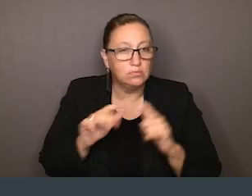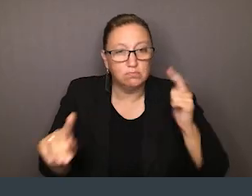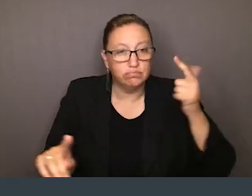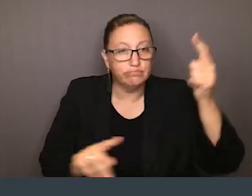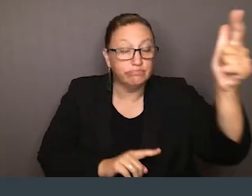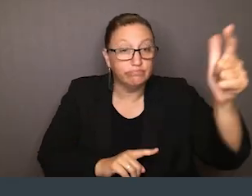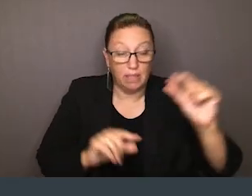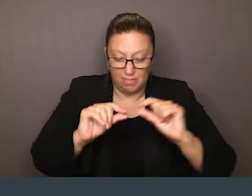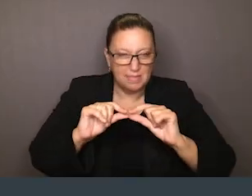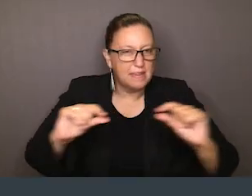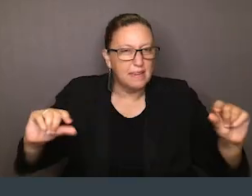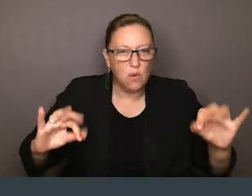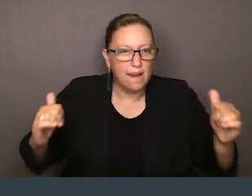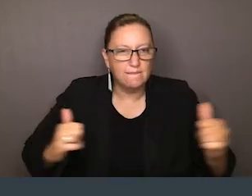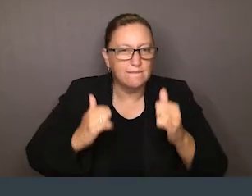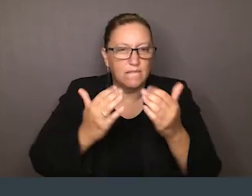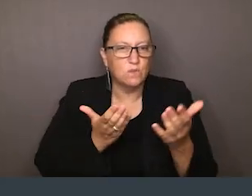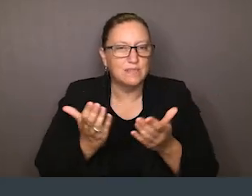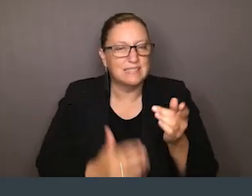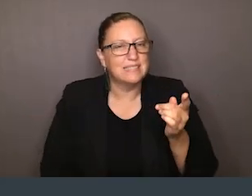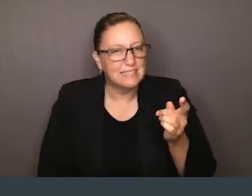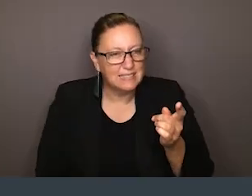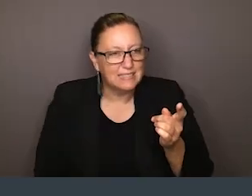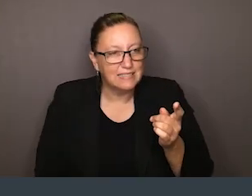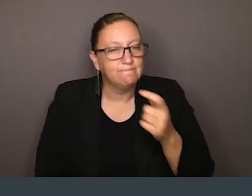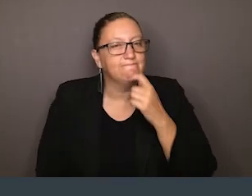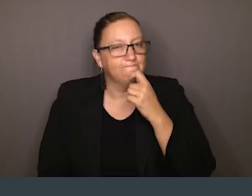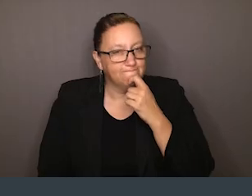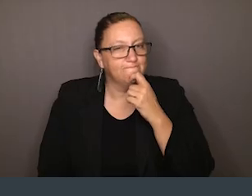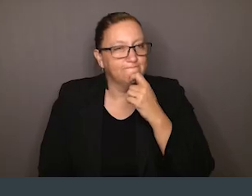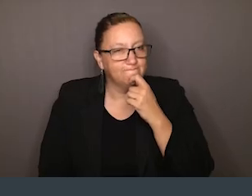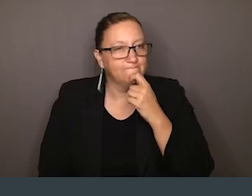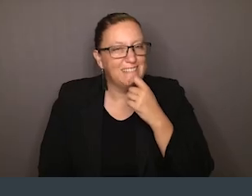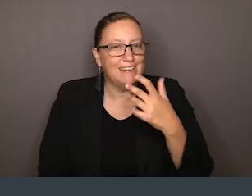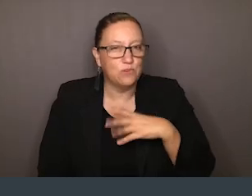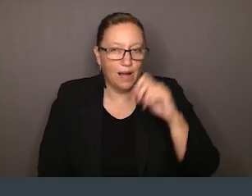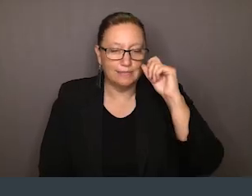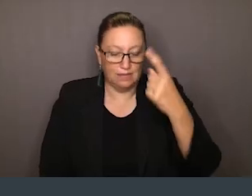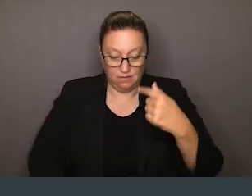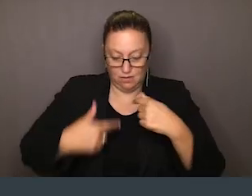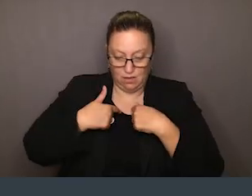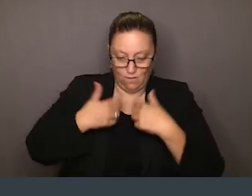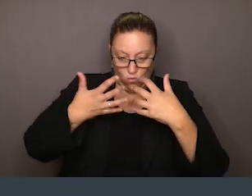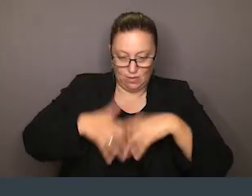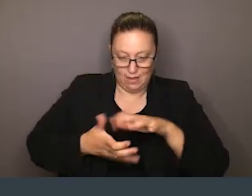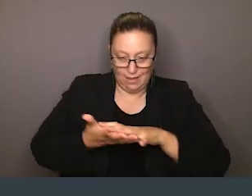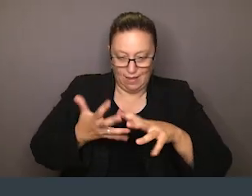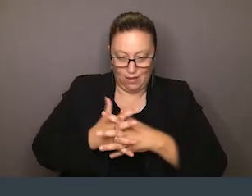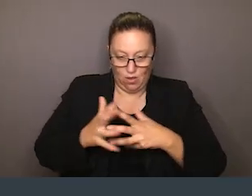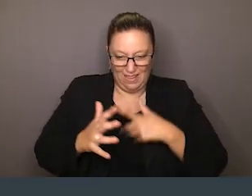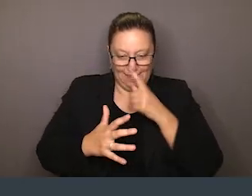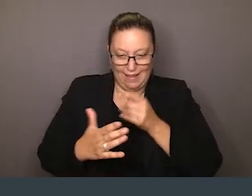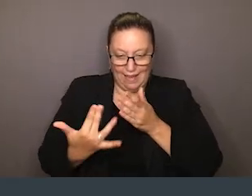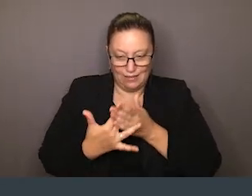area, or a place where services are thin on the ground, making sure if you've worked out how to access services in your